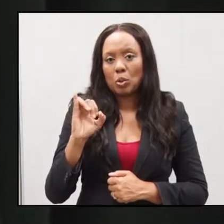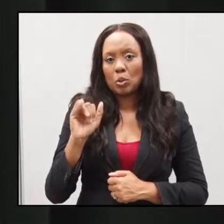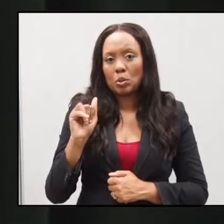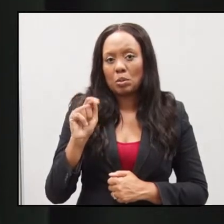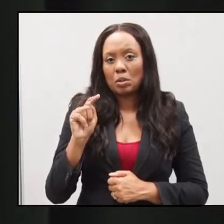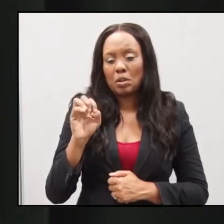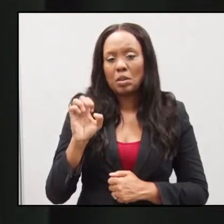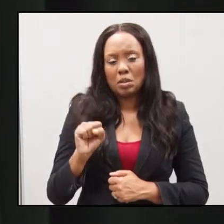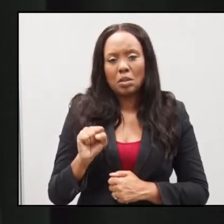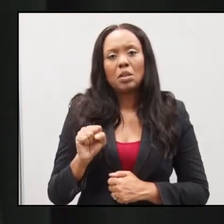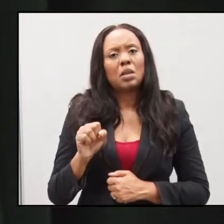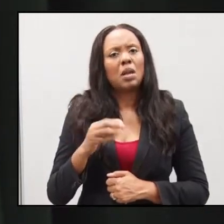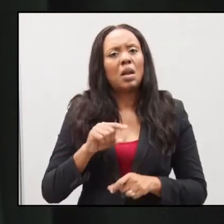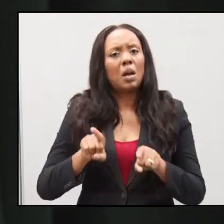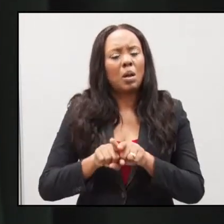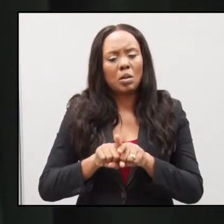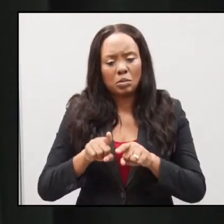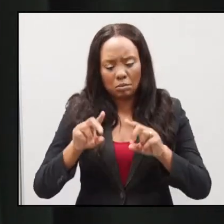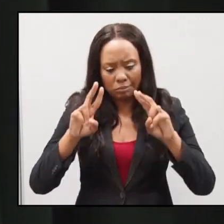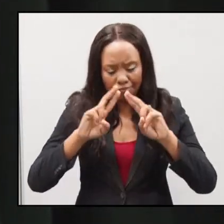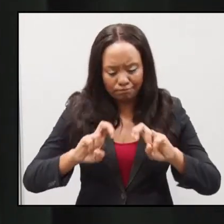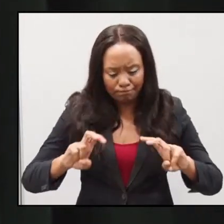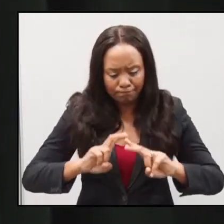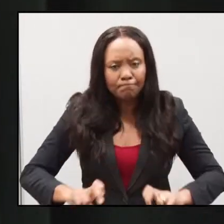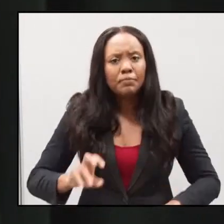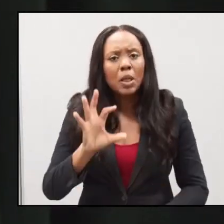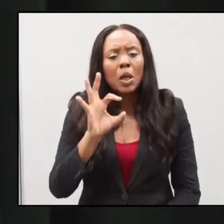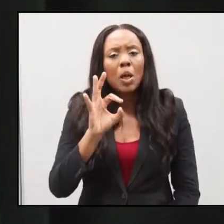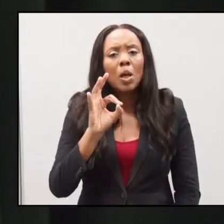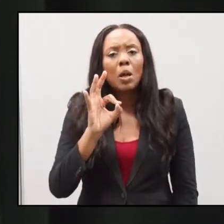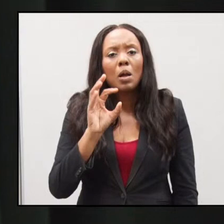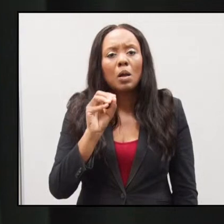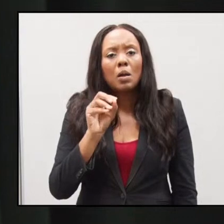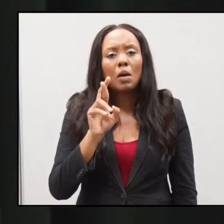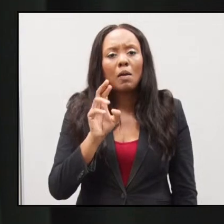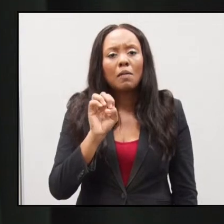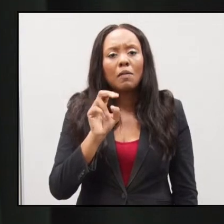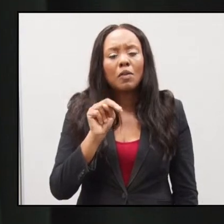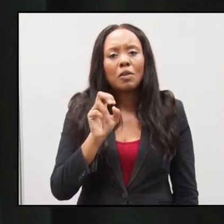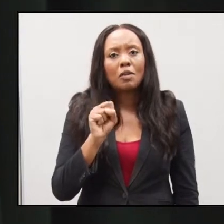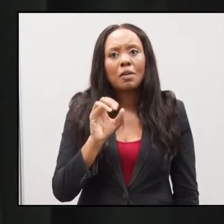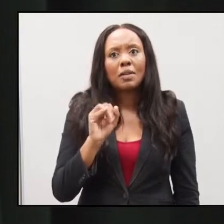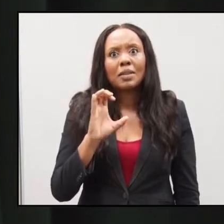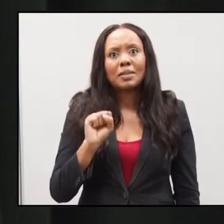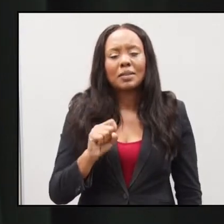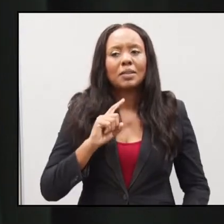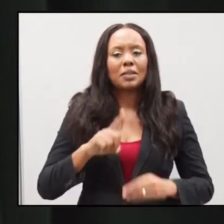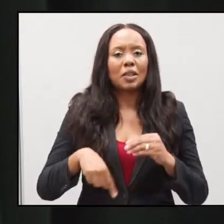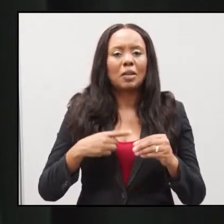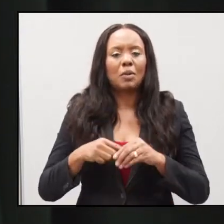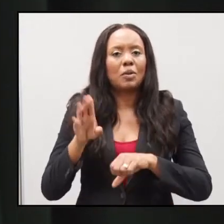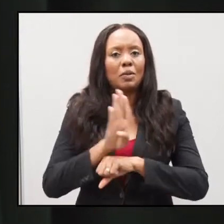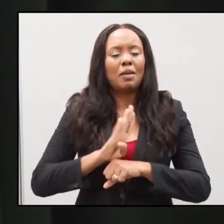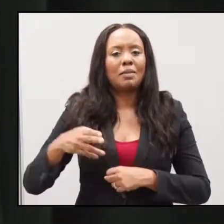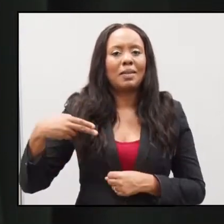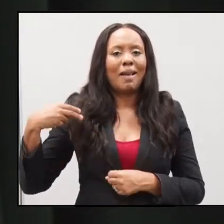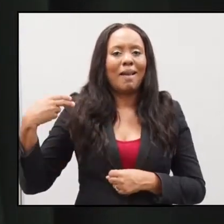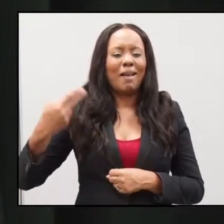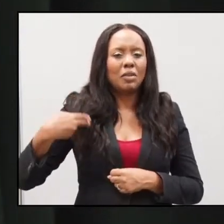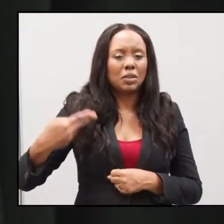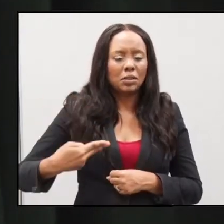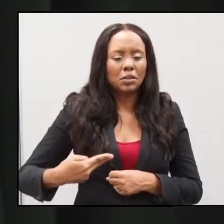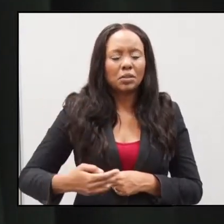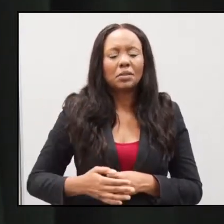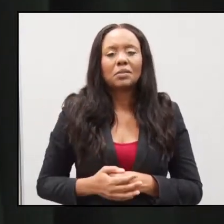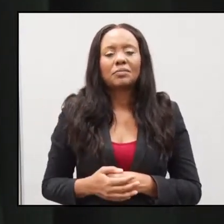digitization, the forensic analysis, and public presentation of the invaluable heritage of Barbados. The